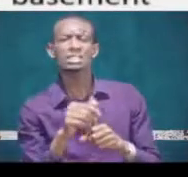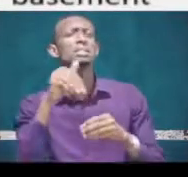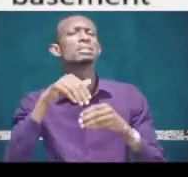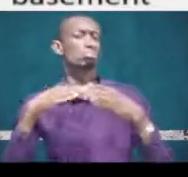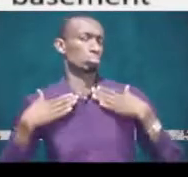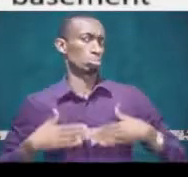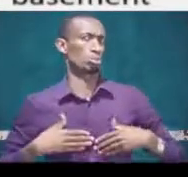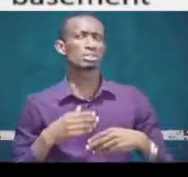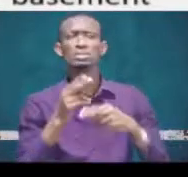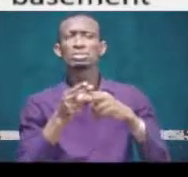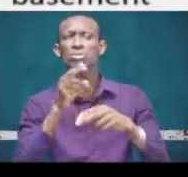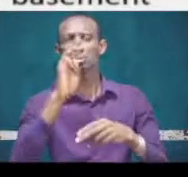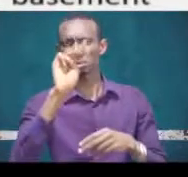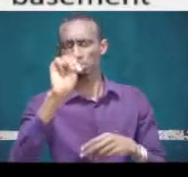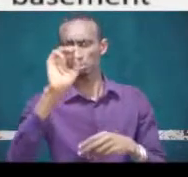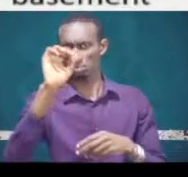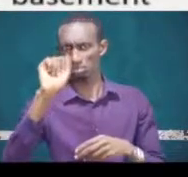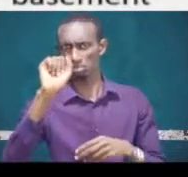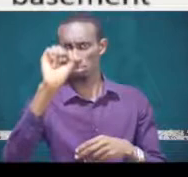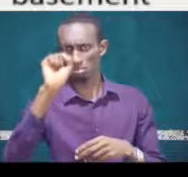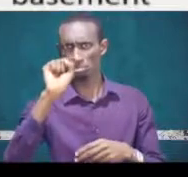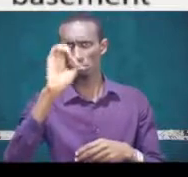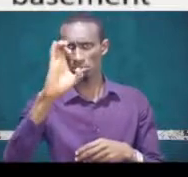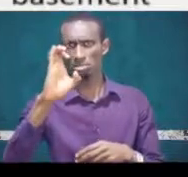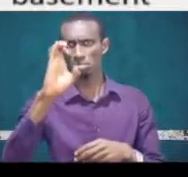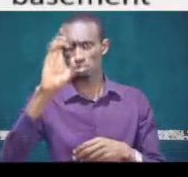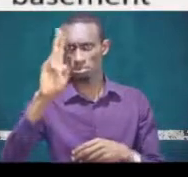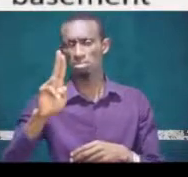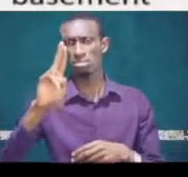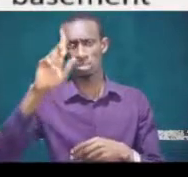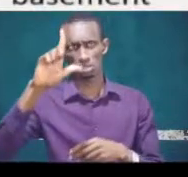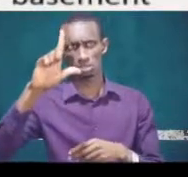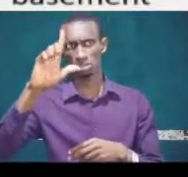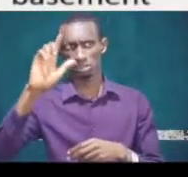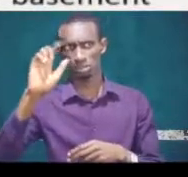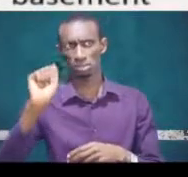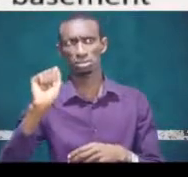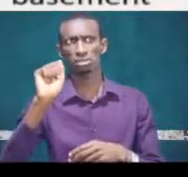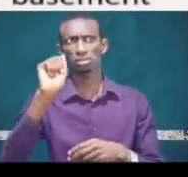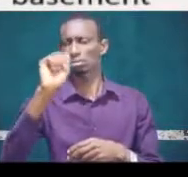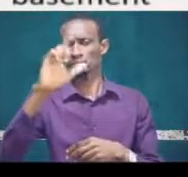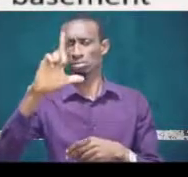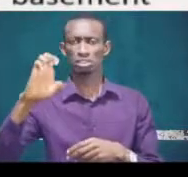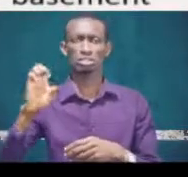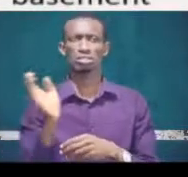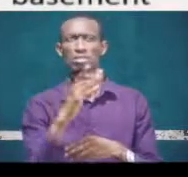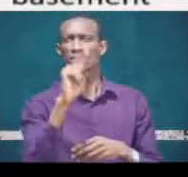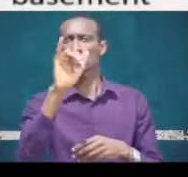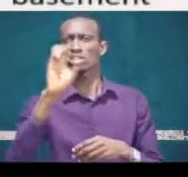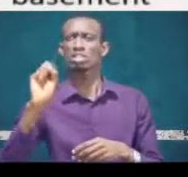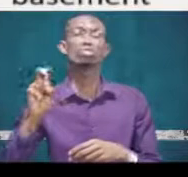muscular tissues. These muscular tissues are responsible for contraction